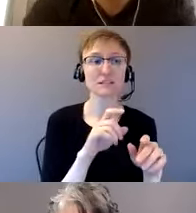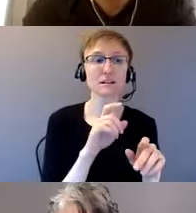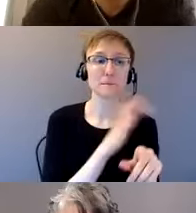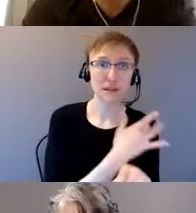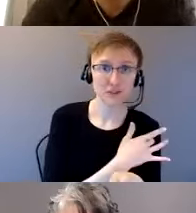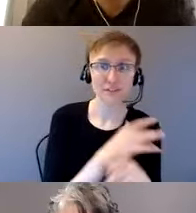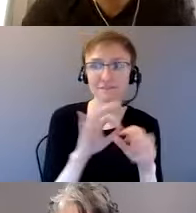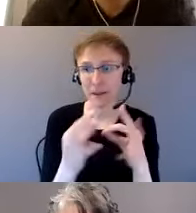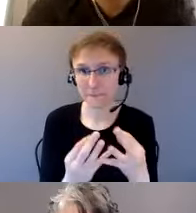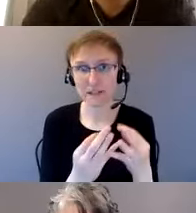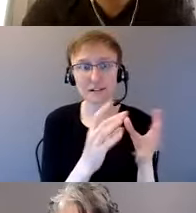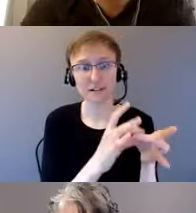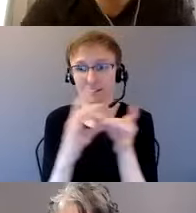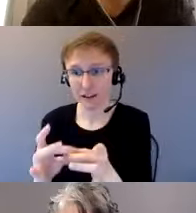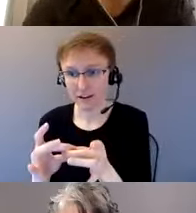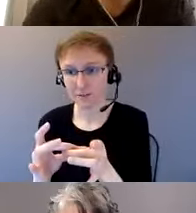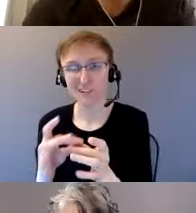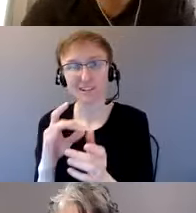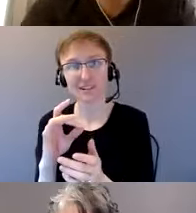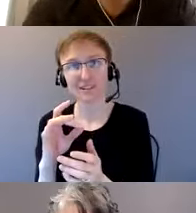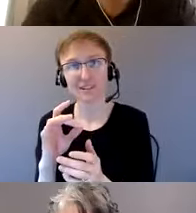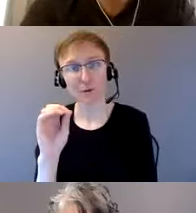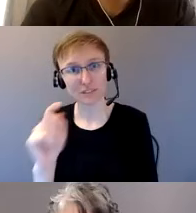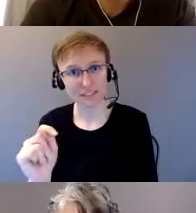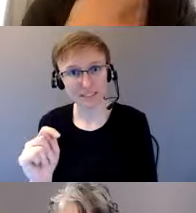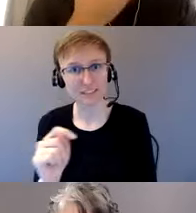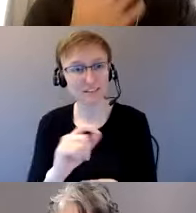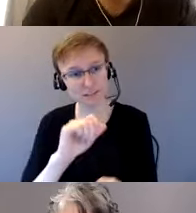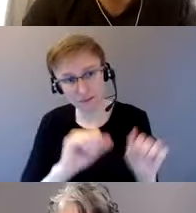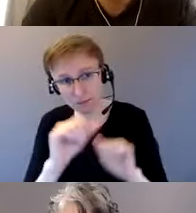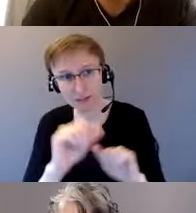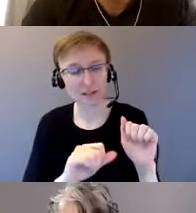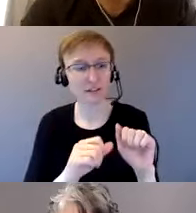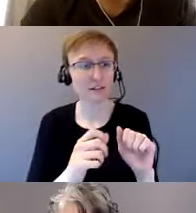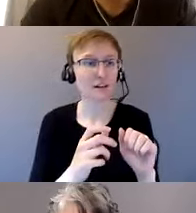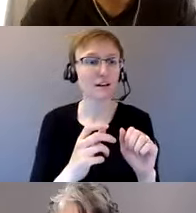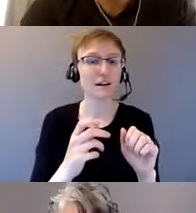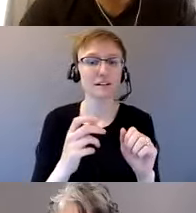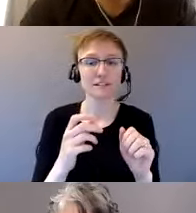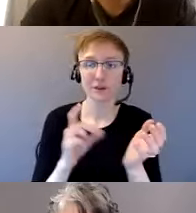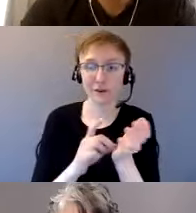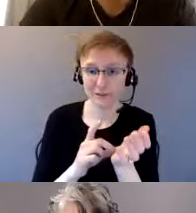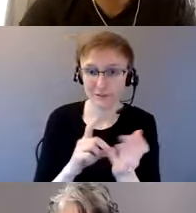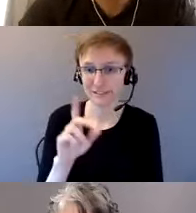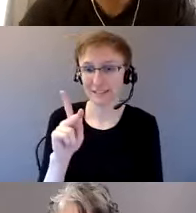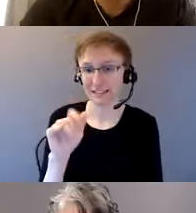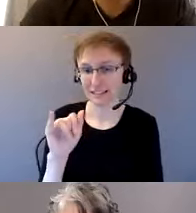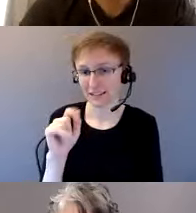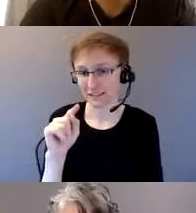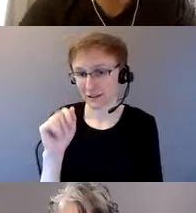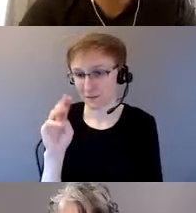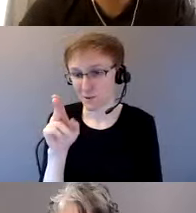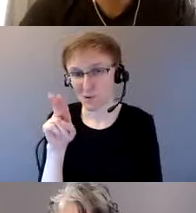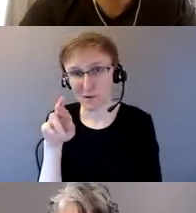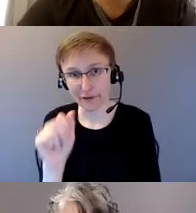an occupational therapist assessment to support further for Dr. Kitamara and for Courtney's screening tools to do